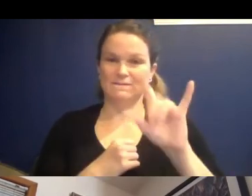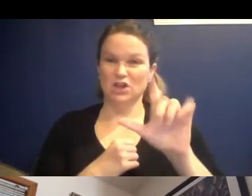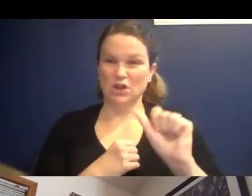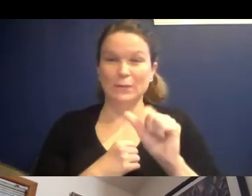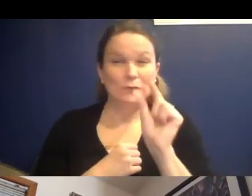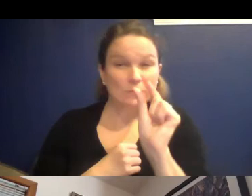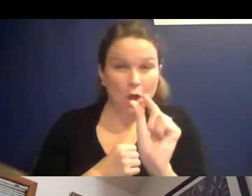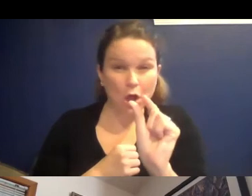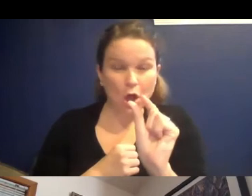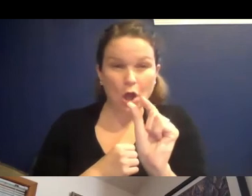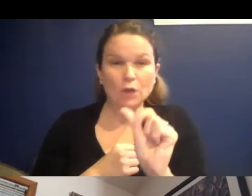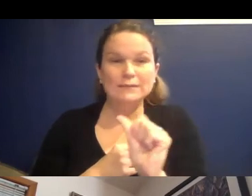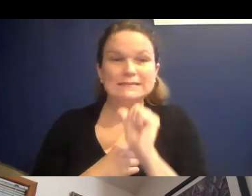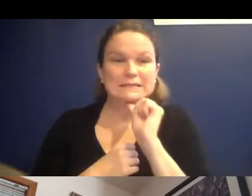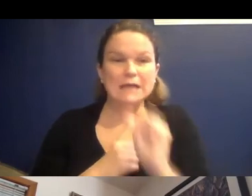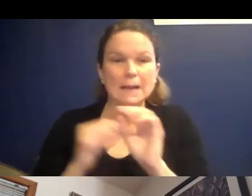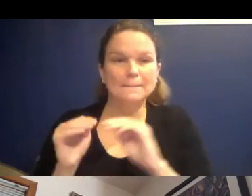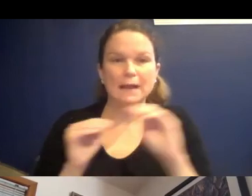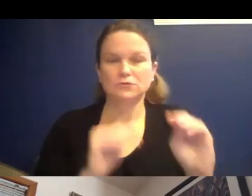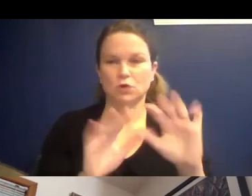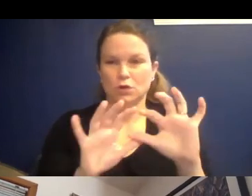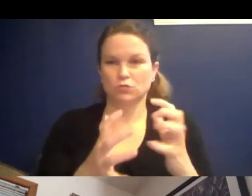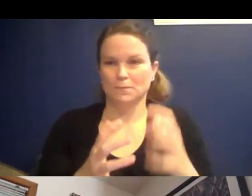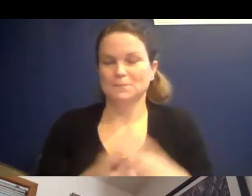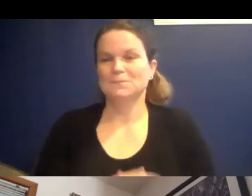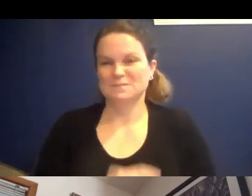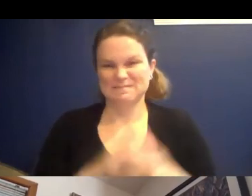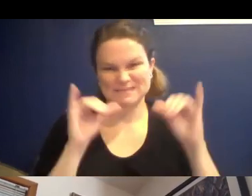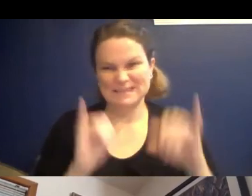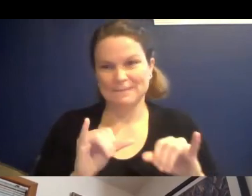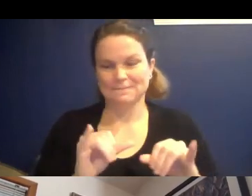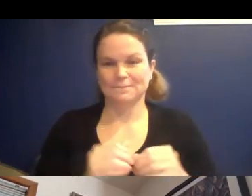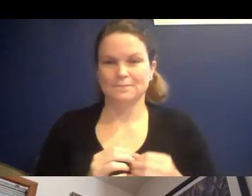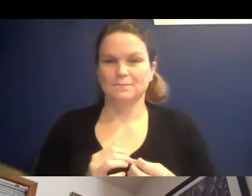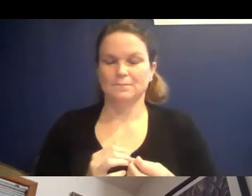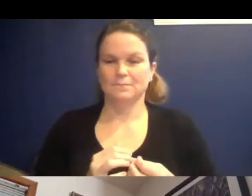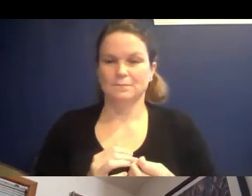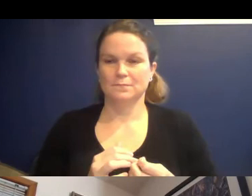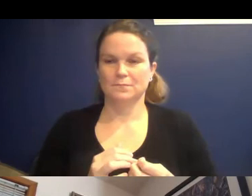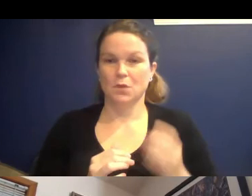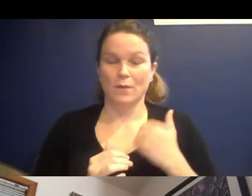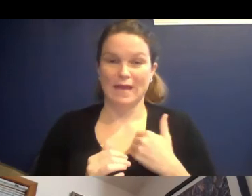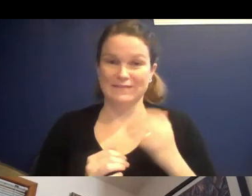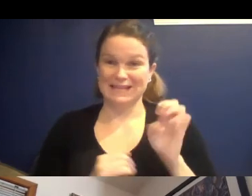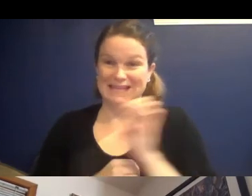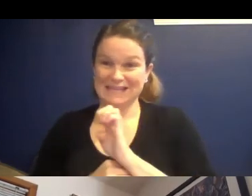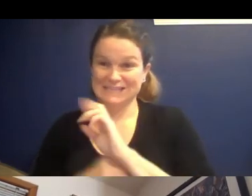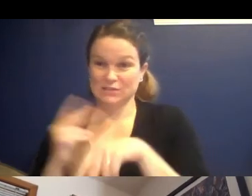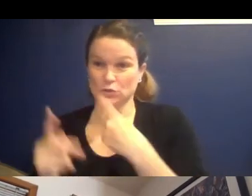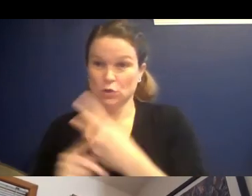small non-migratory population. So the reason we have an East Coast and a West